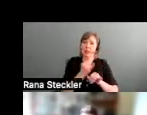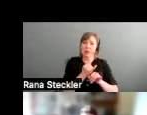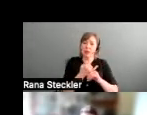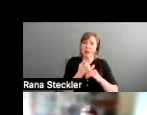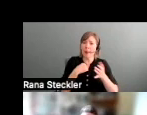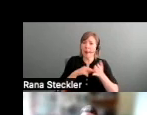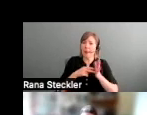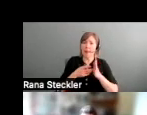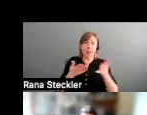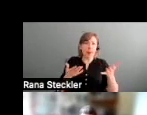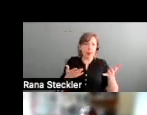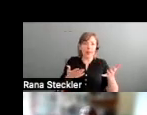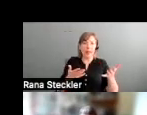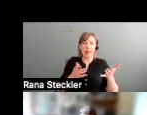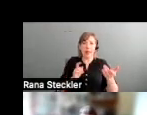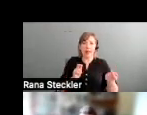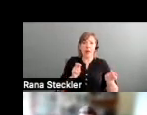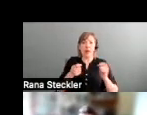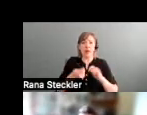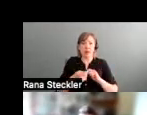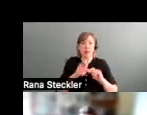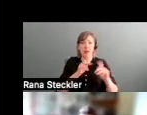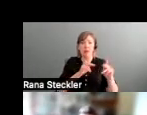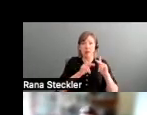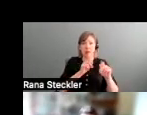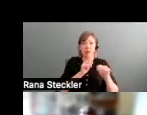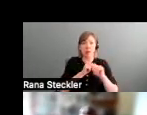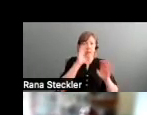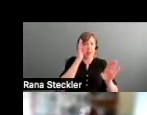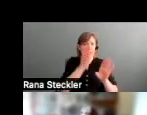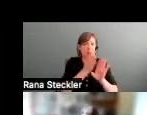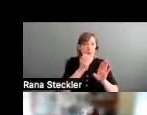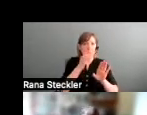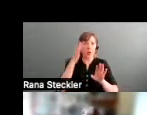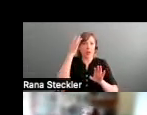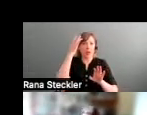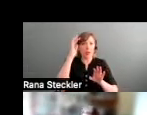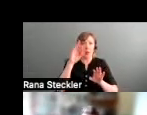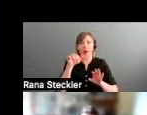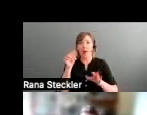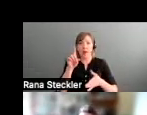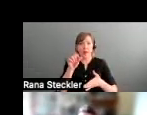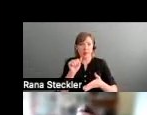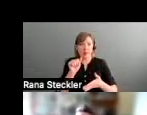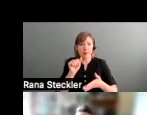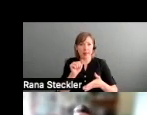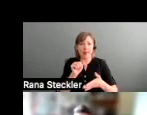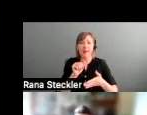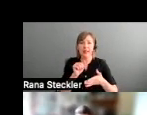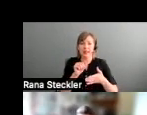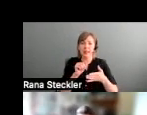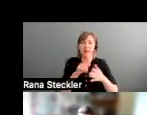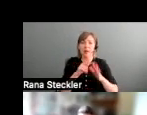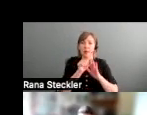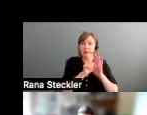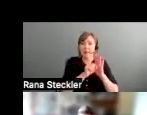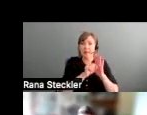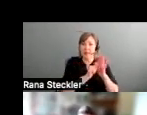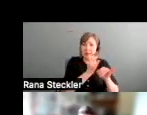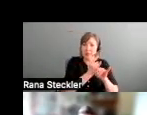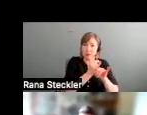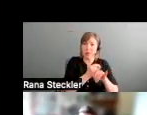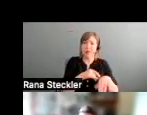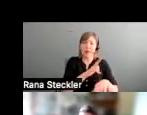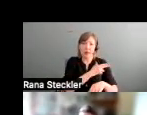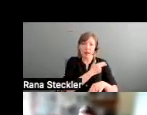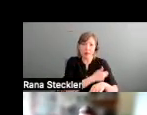mean is the transition of people with psychiatric or intellectual or other disabilities from state institutions and